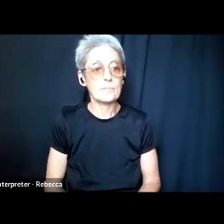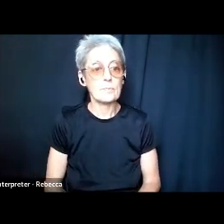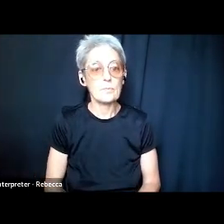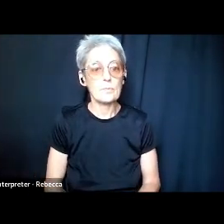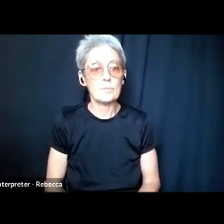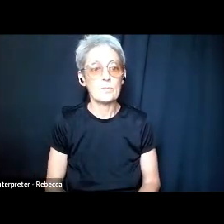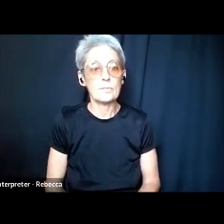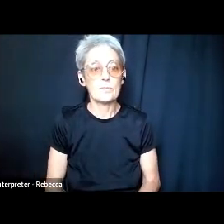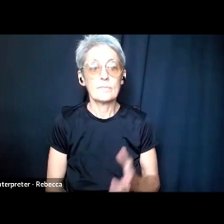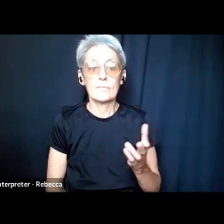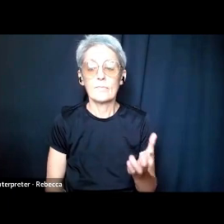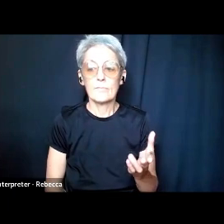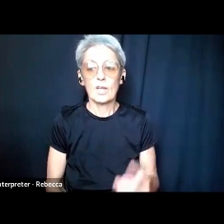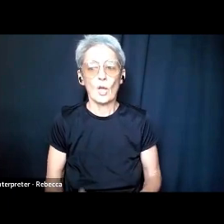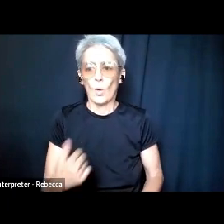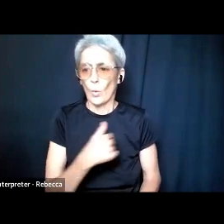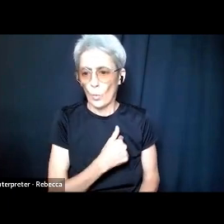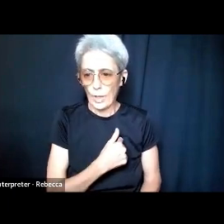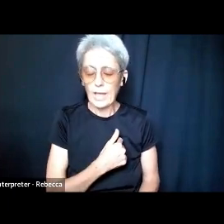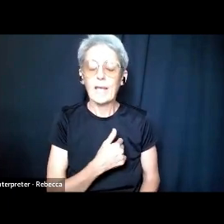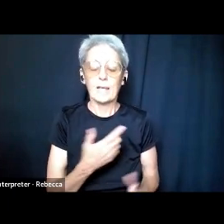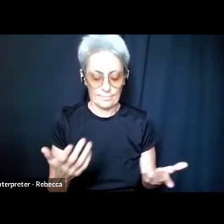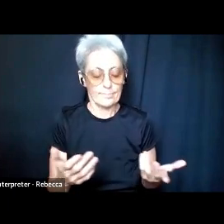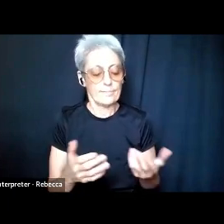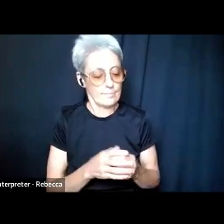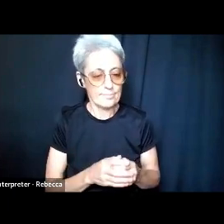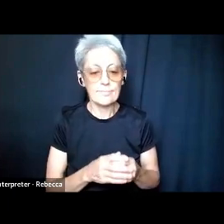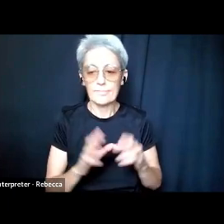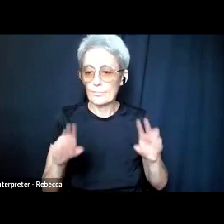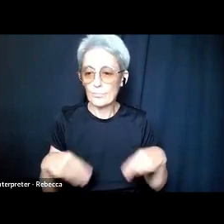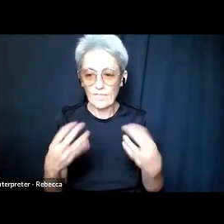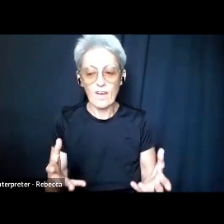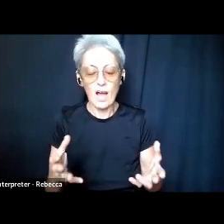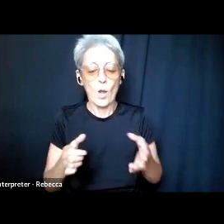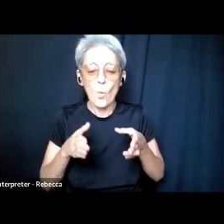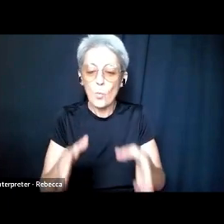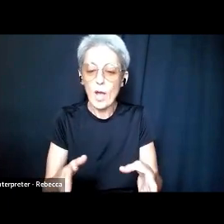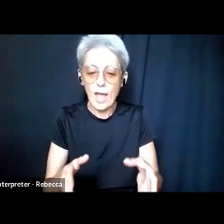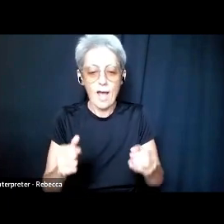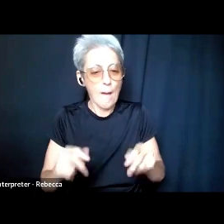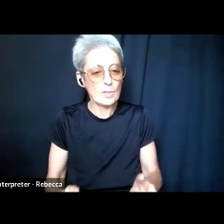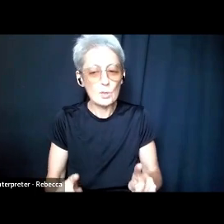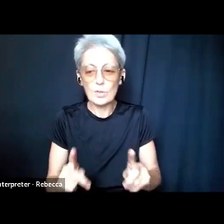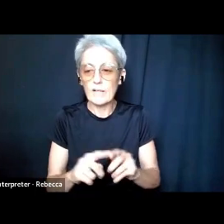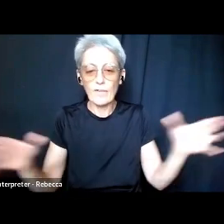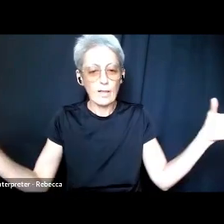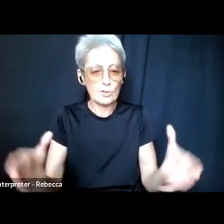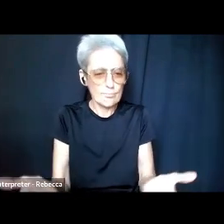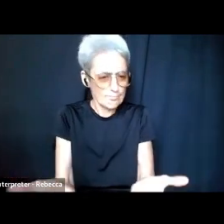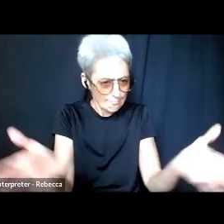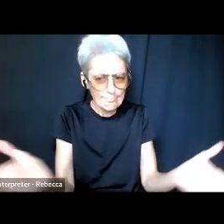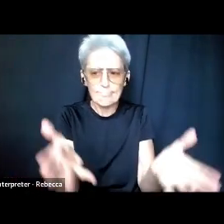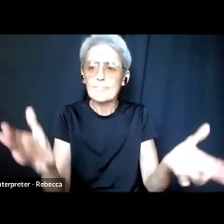Again, we're all about providing an opportunity or a conduit for people to provide support to each other. Many of